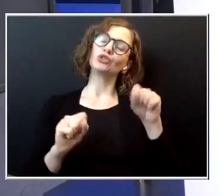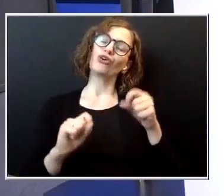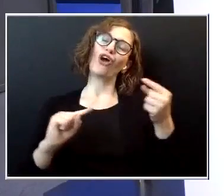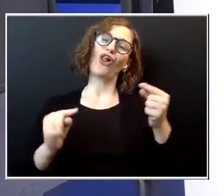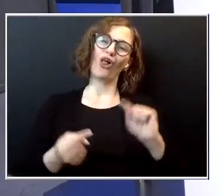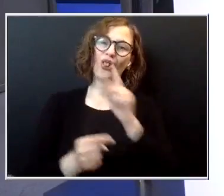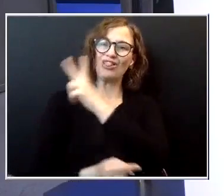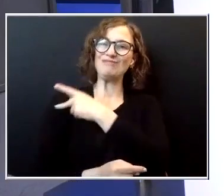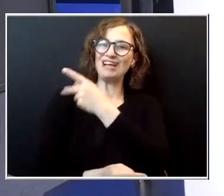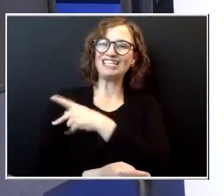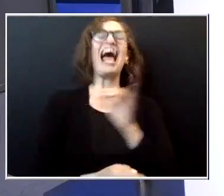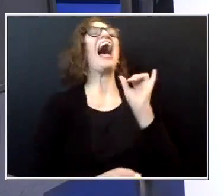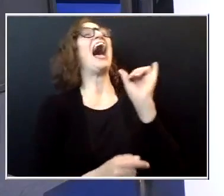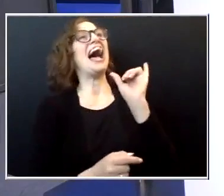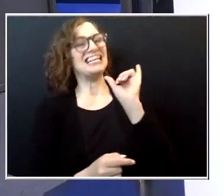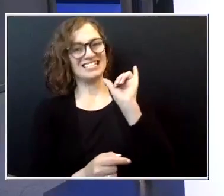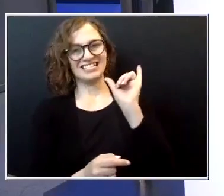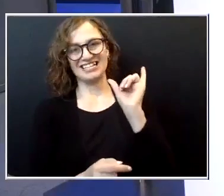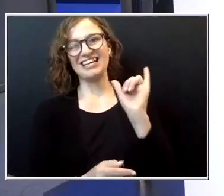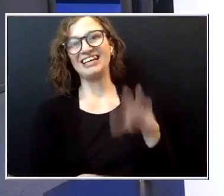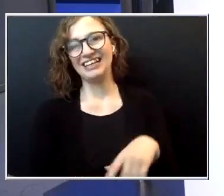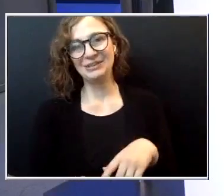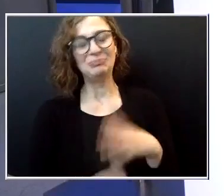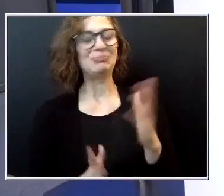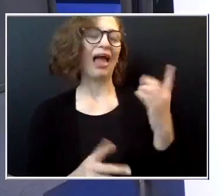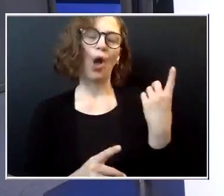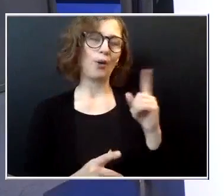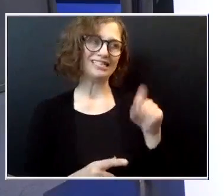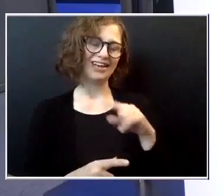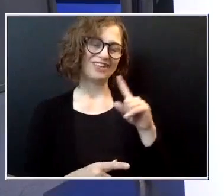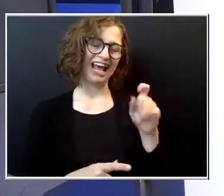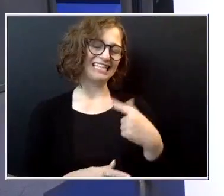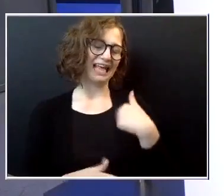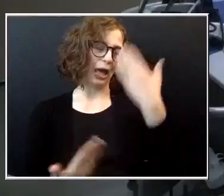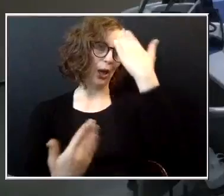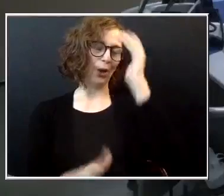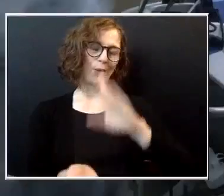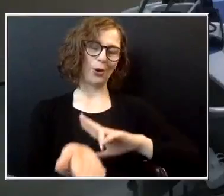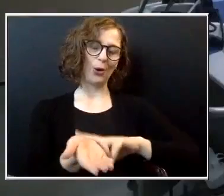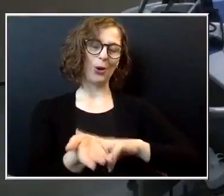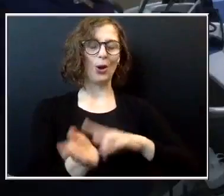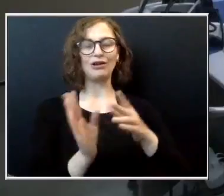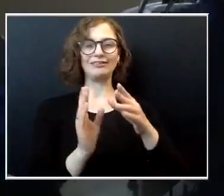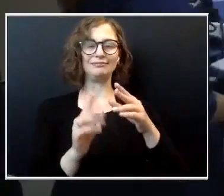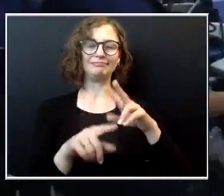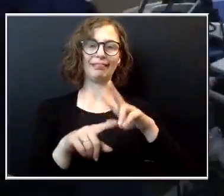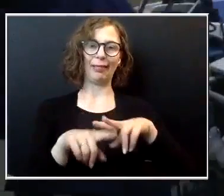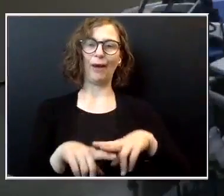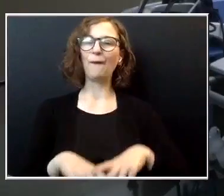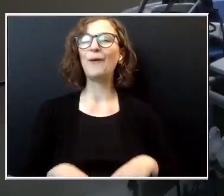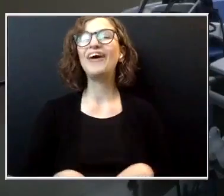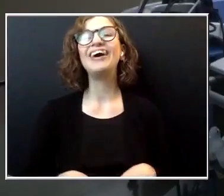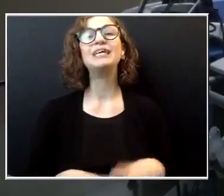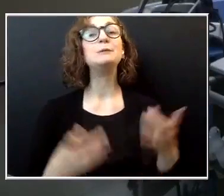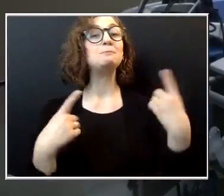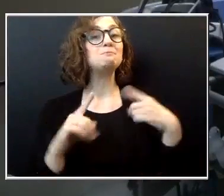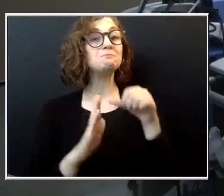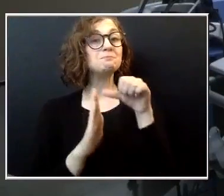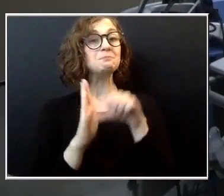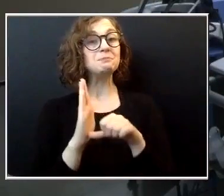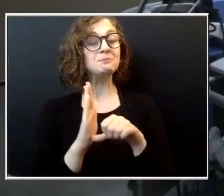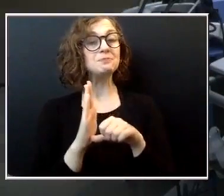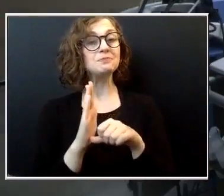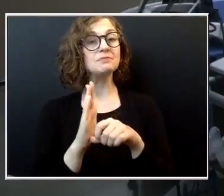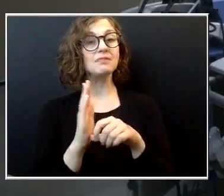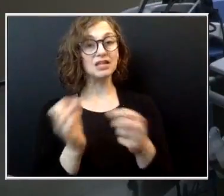know what you mean, but I always got to ask. Sure. So during a surgery, a lot of different things in the field, in the sterile field, as we